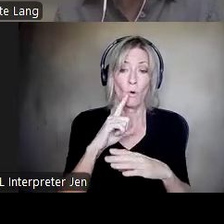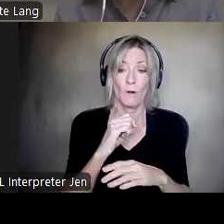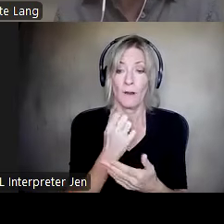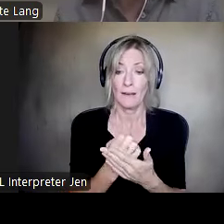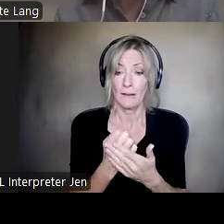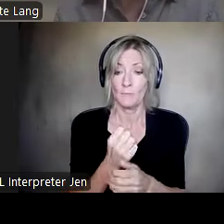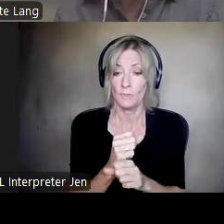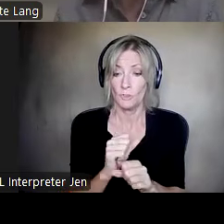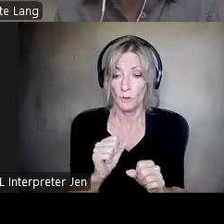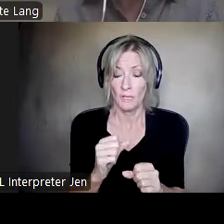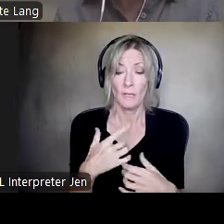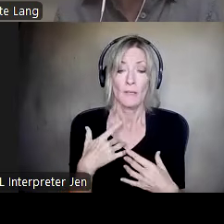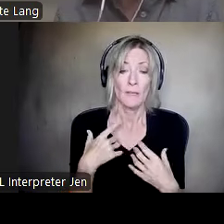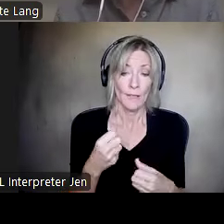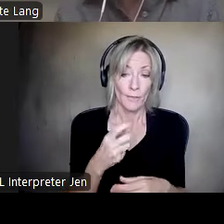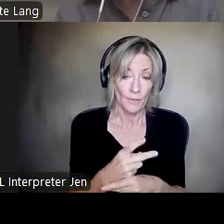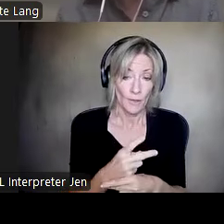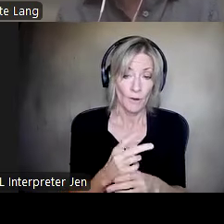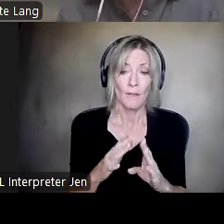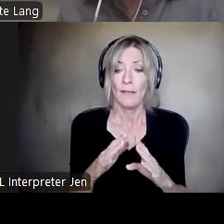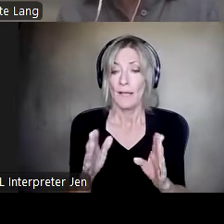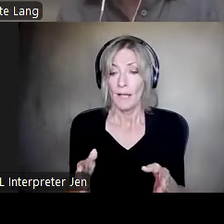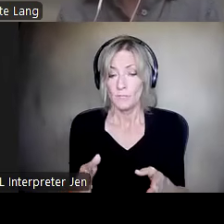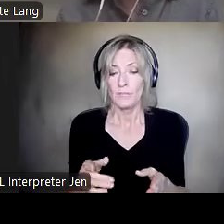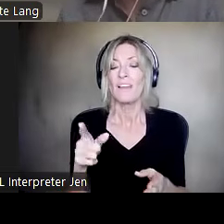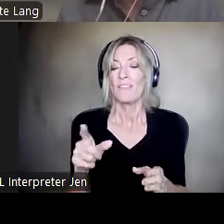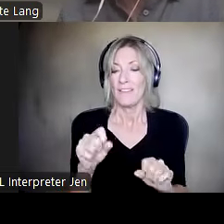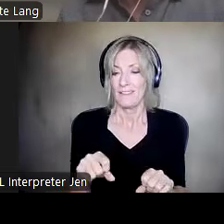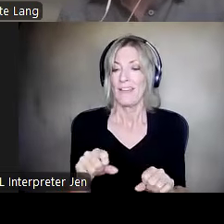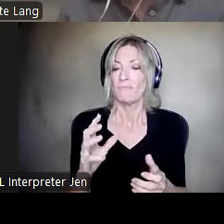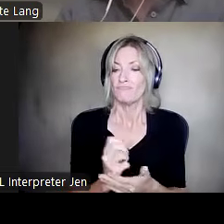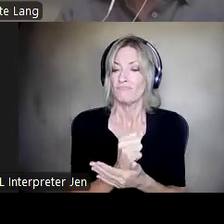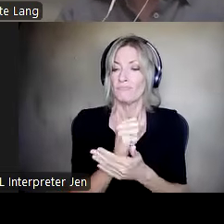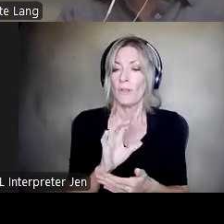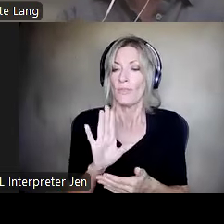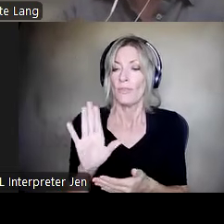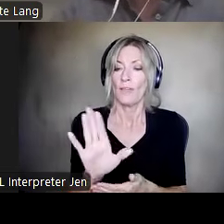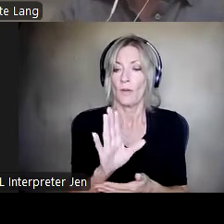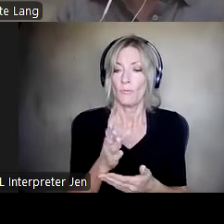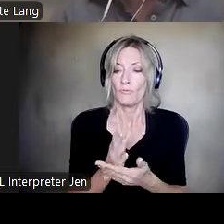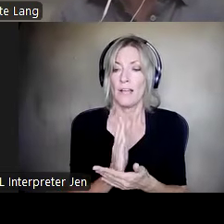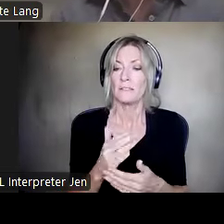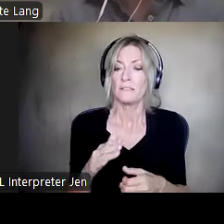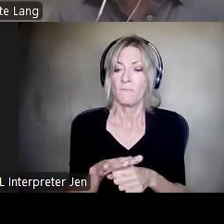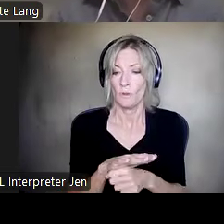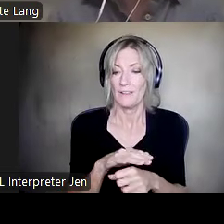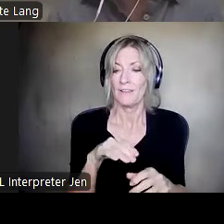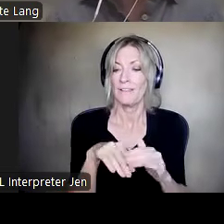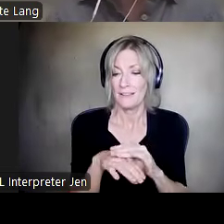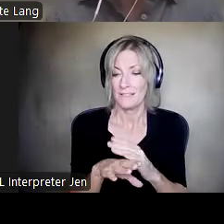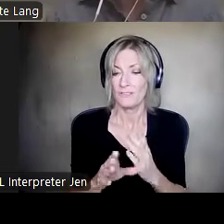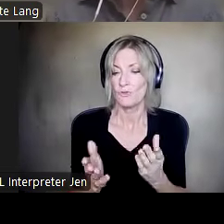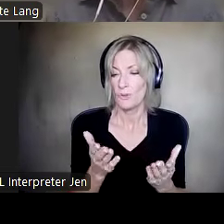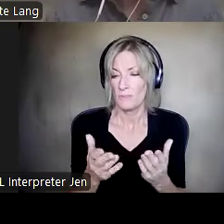security, healthcare, and housing can exercise their rights and fully access the services and programs